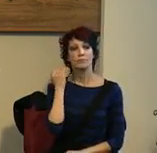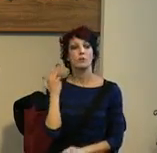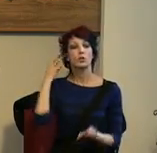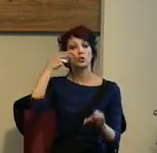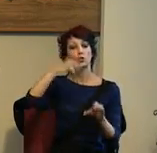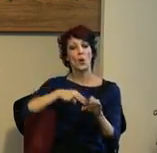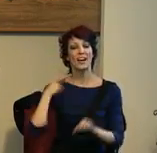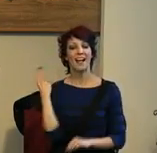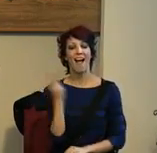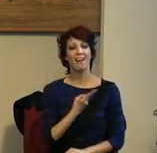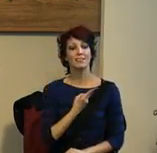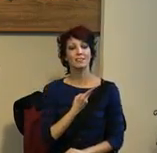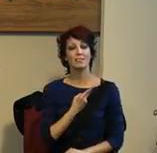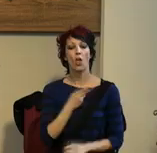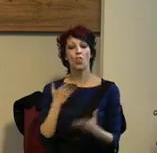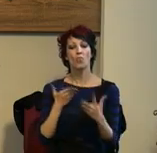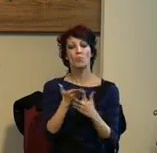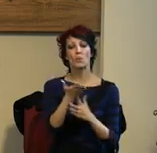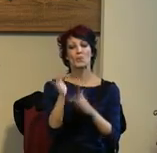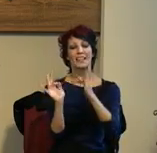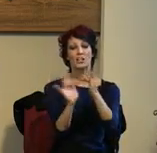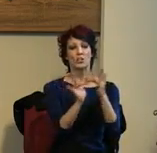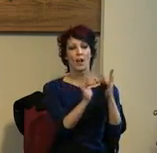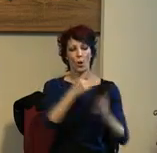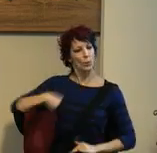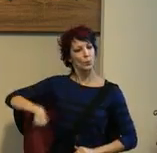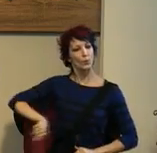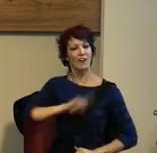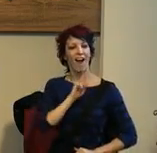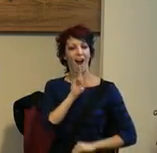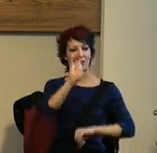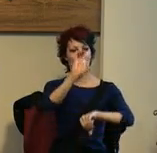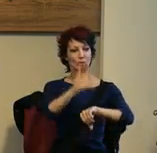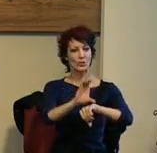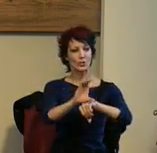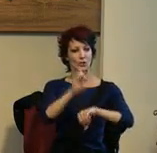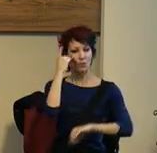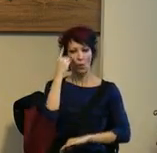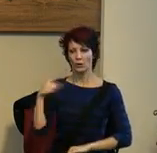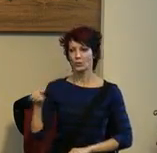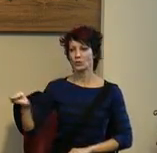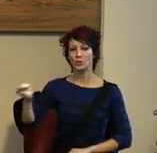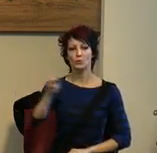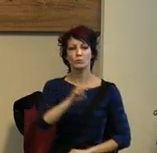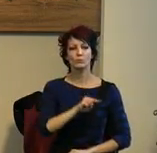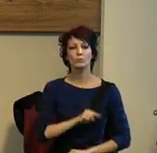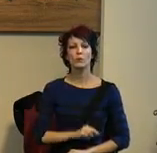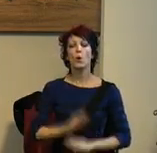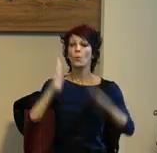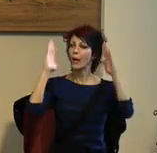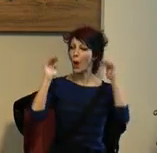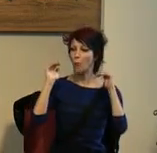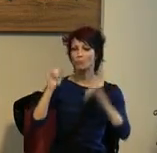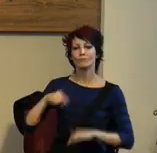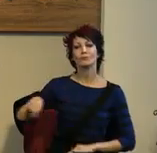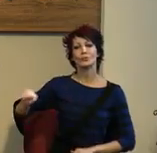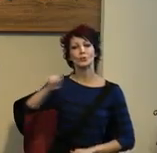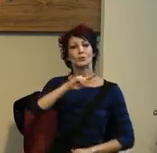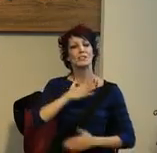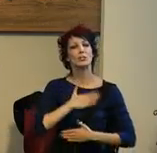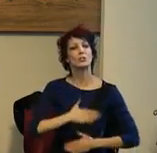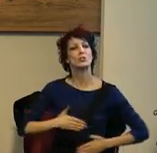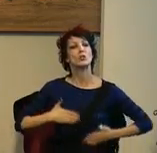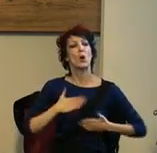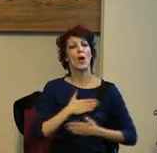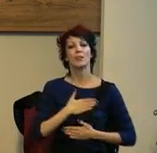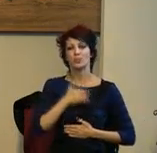are church for you and we are just so glad that you are here and so we uh hope that you will enjoy worship with us as you join us live from